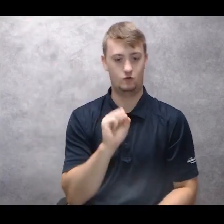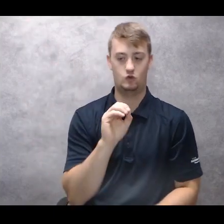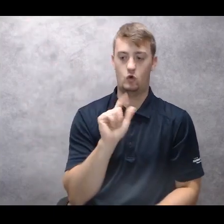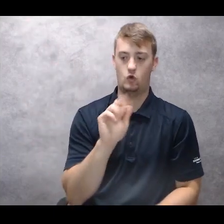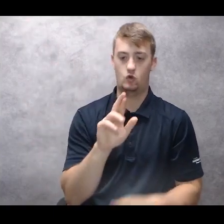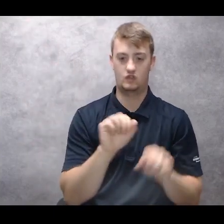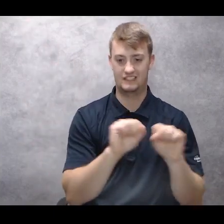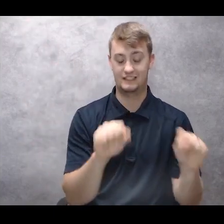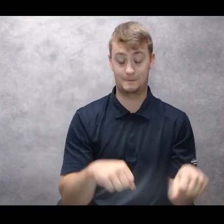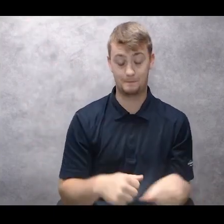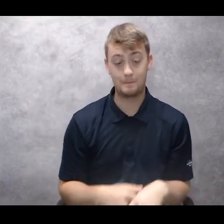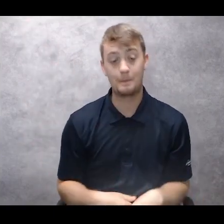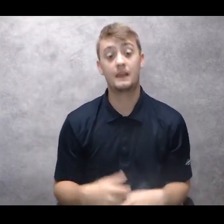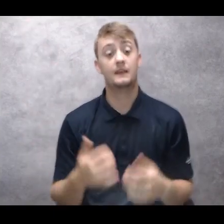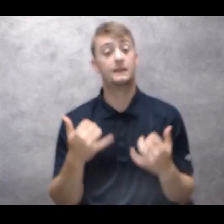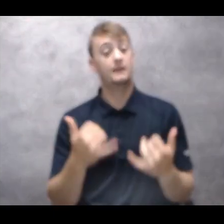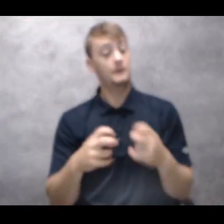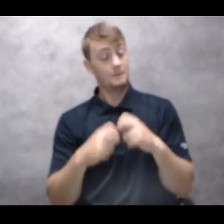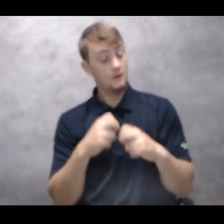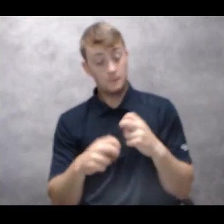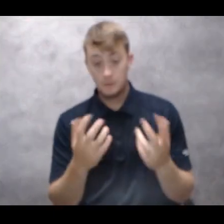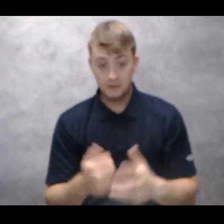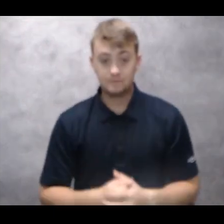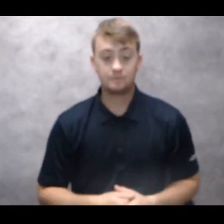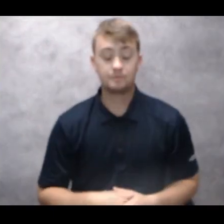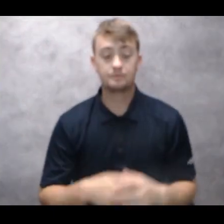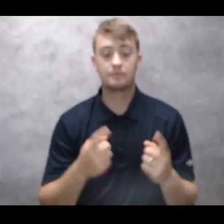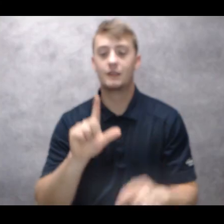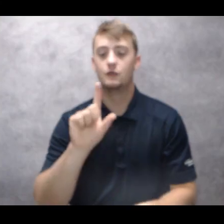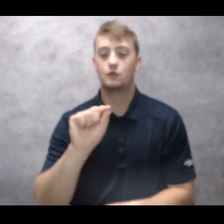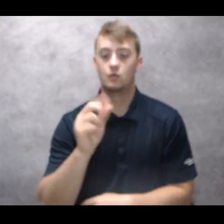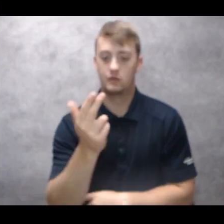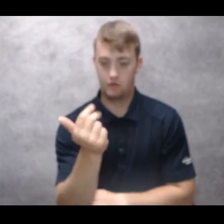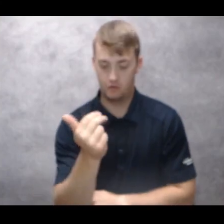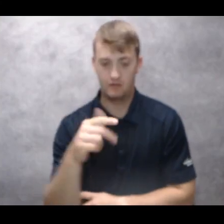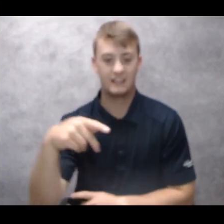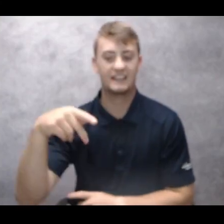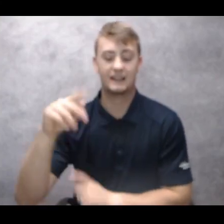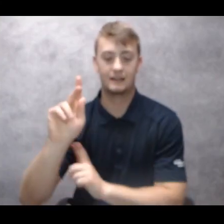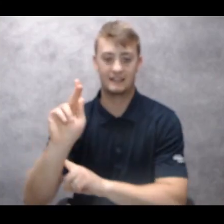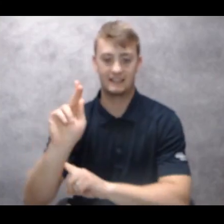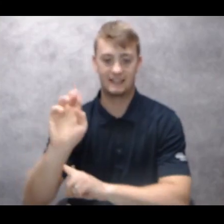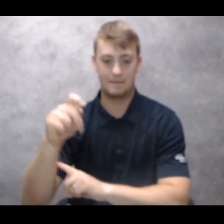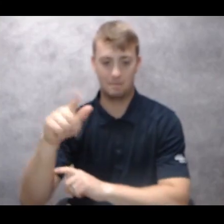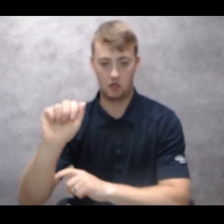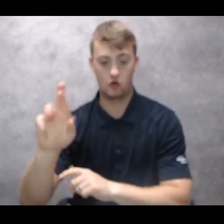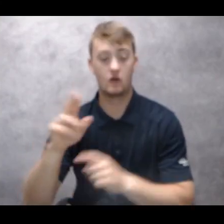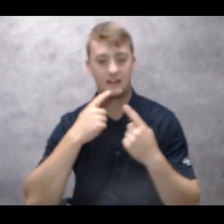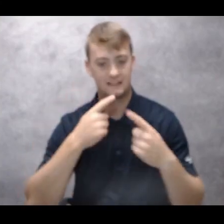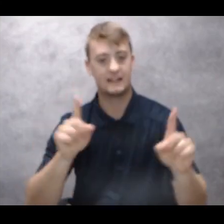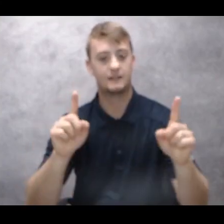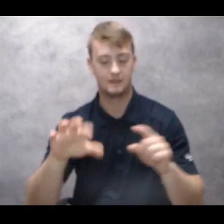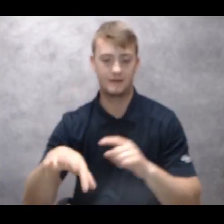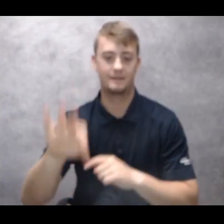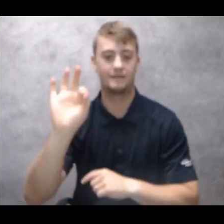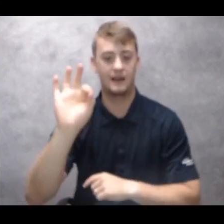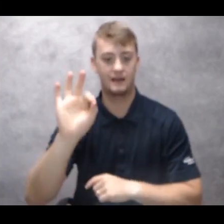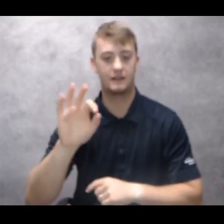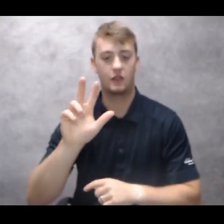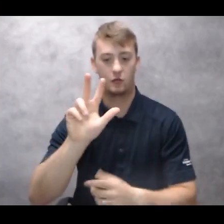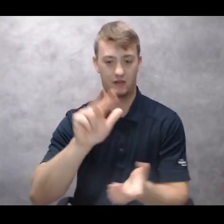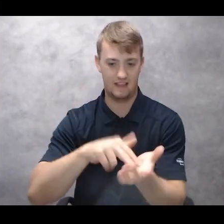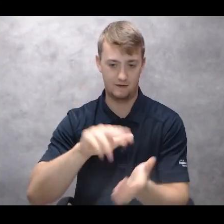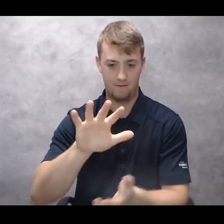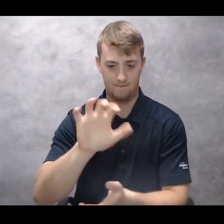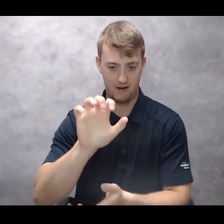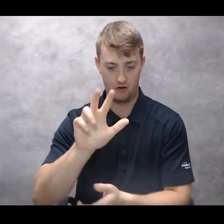system. Okay, so here's our problem. In 2013, Kepler announced it had detected